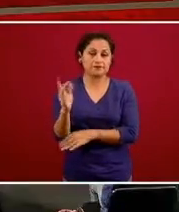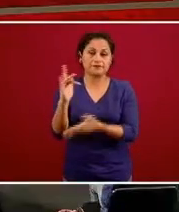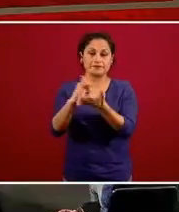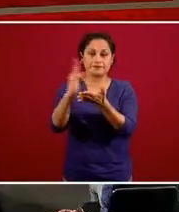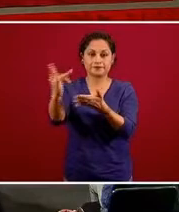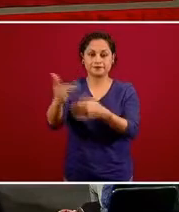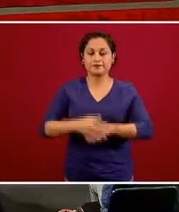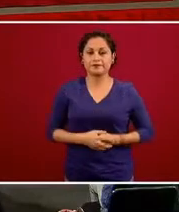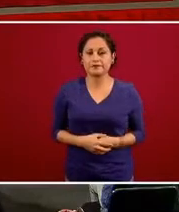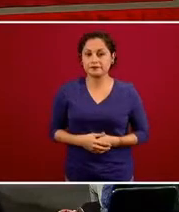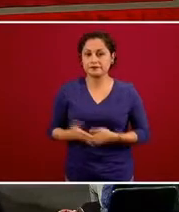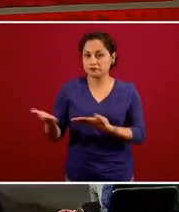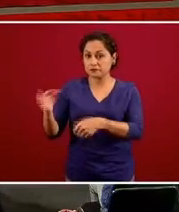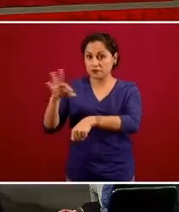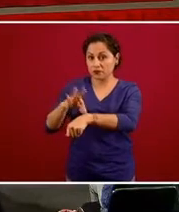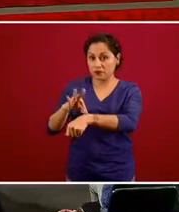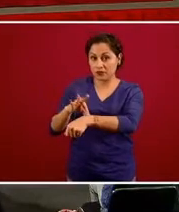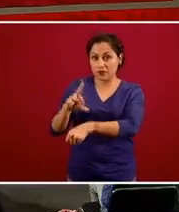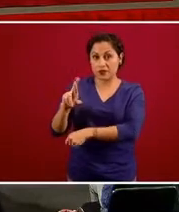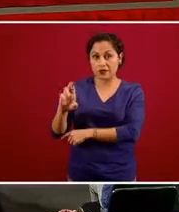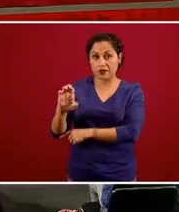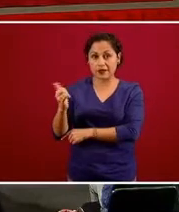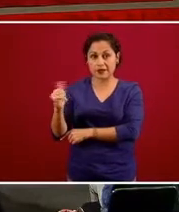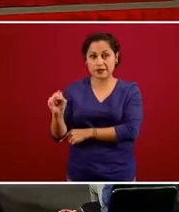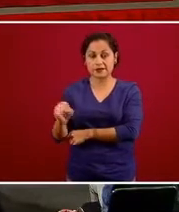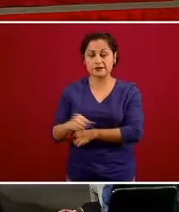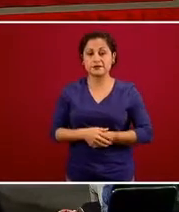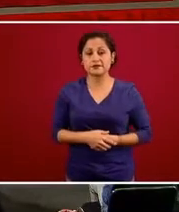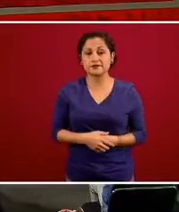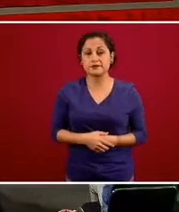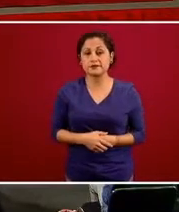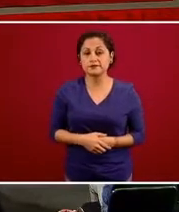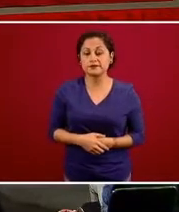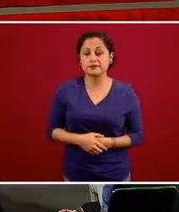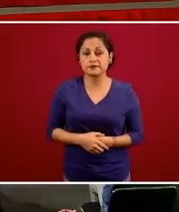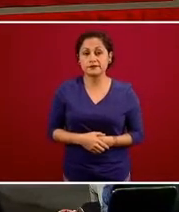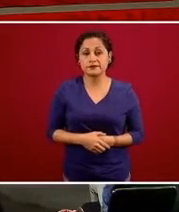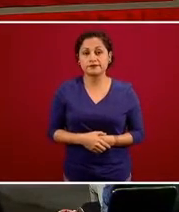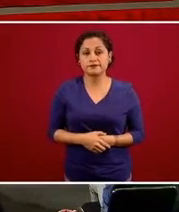home. This will remain until May the 30th. Thank you.